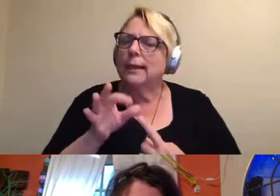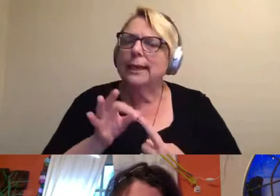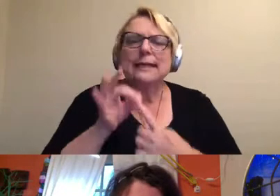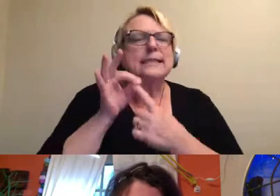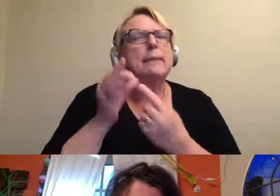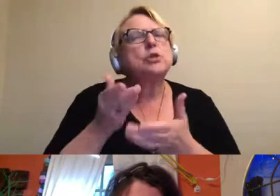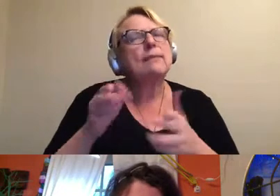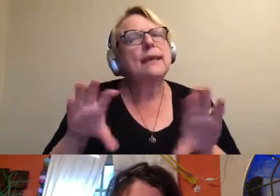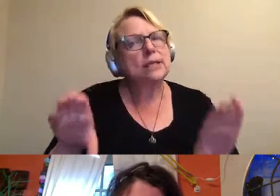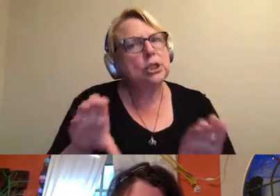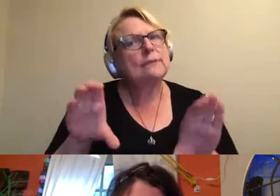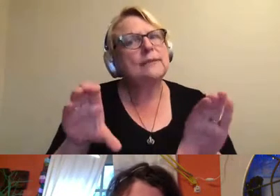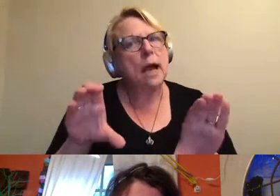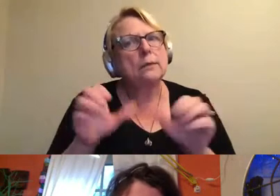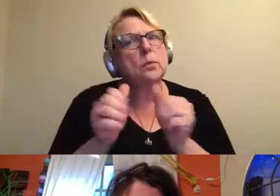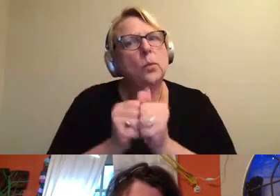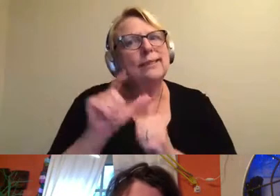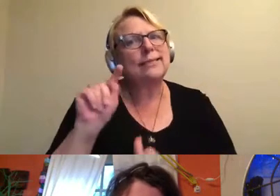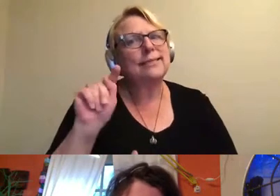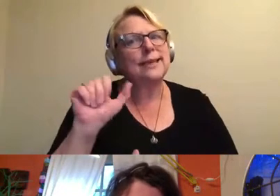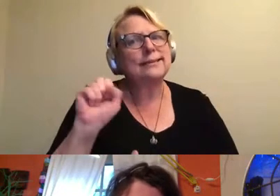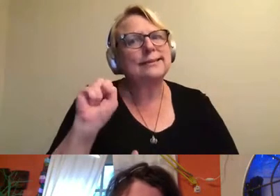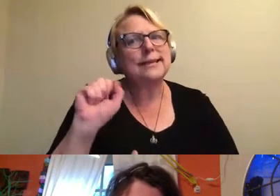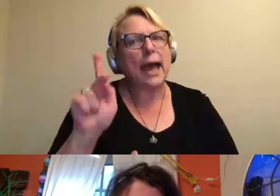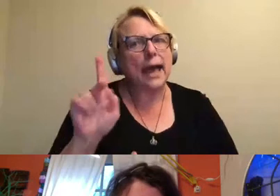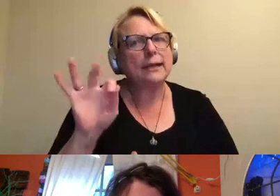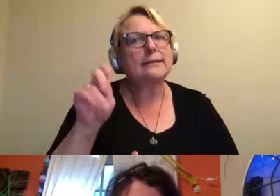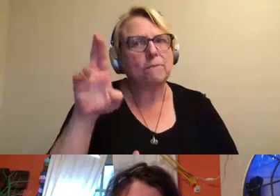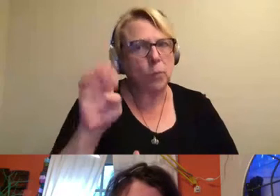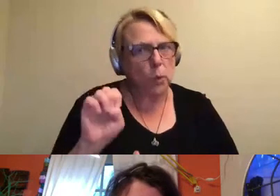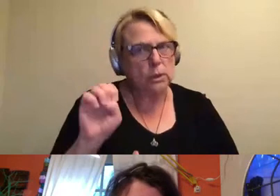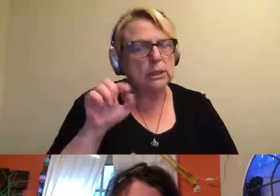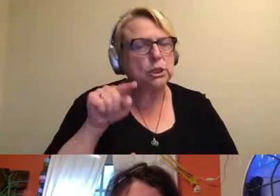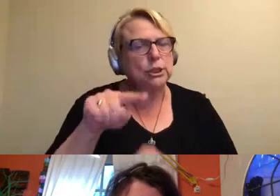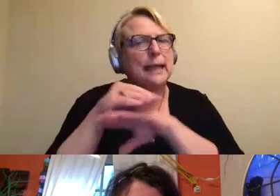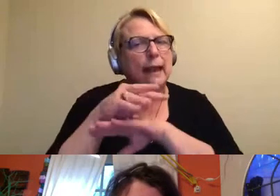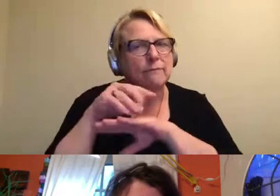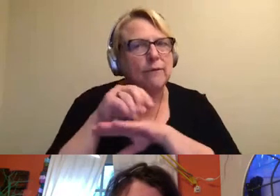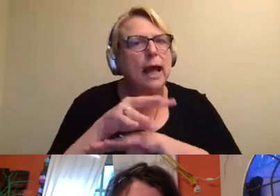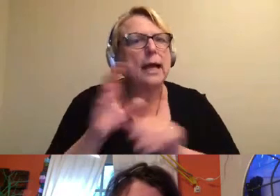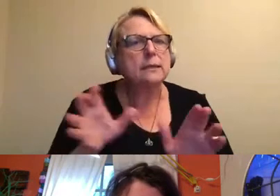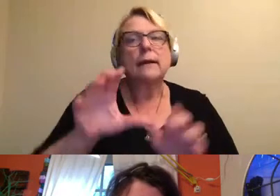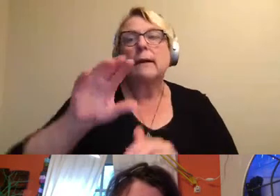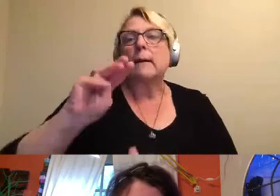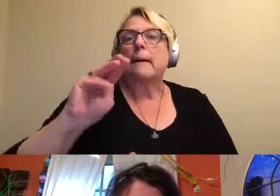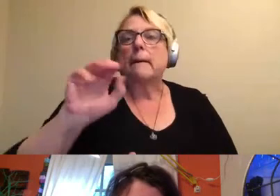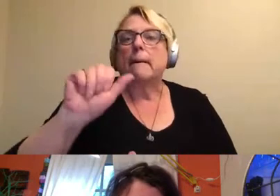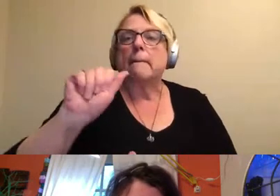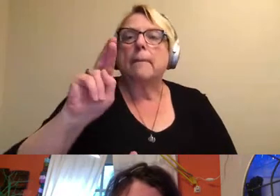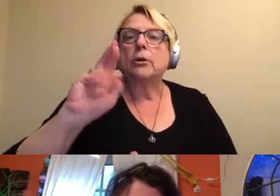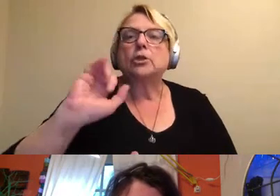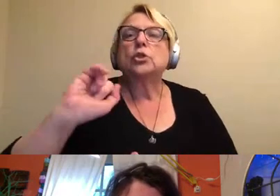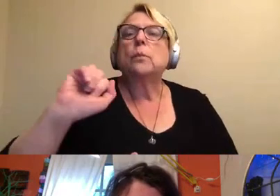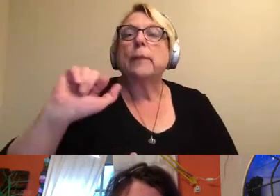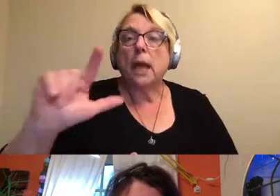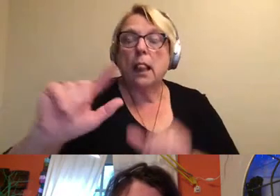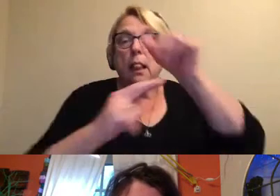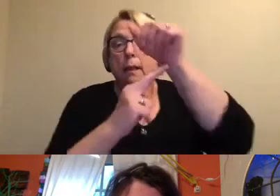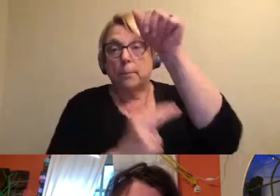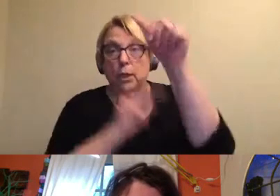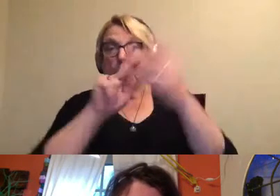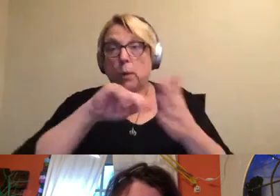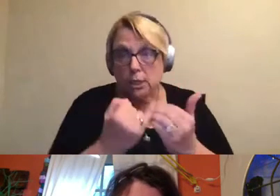done with the Bike and Pedestrian Task Force is advise and usher forth the Marsupial Bridge project, as well as worked with the Wisconsin